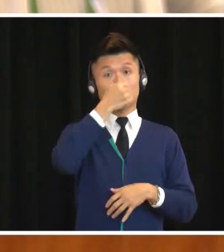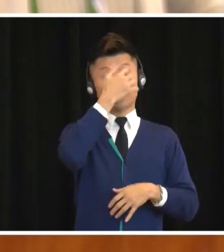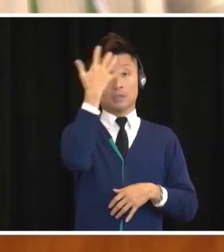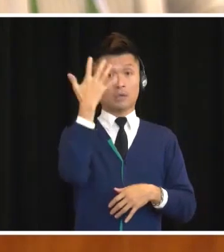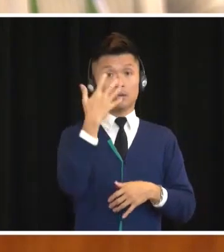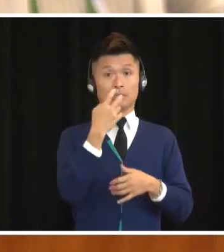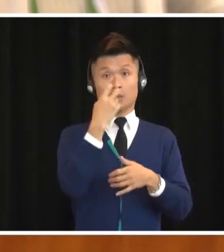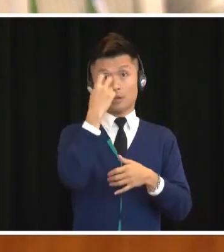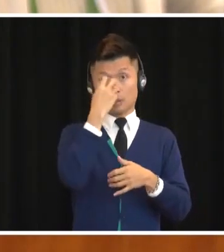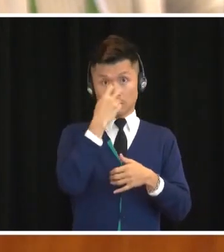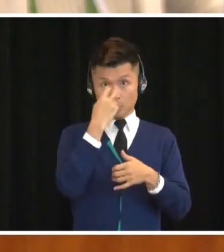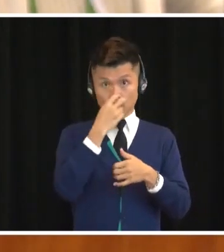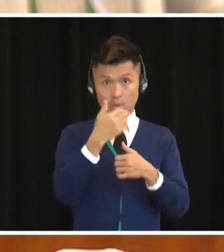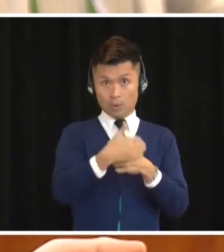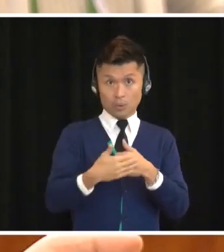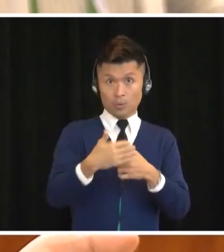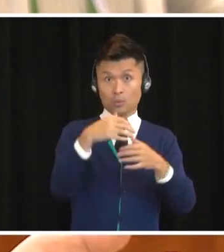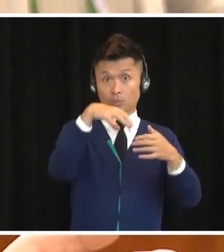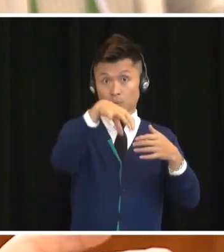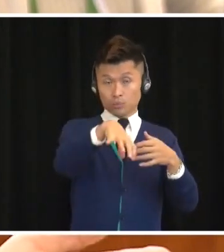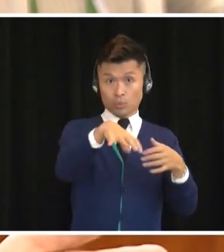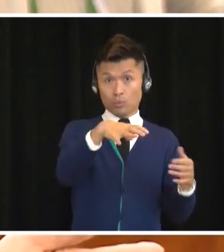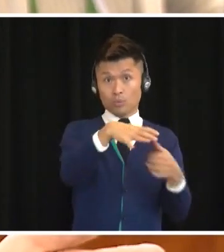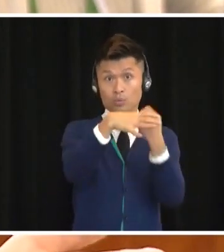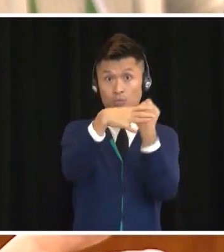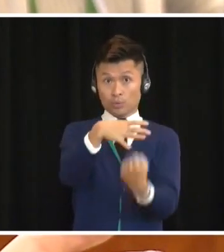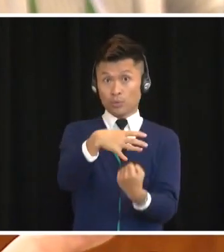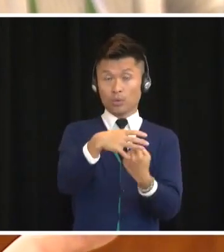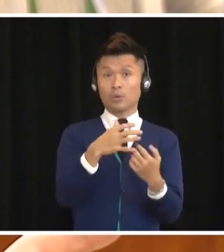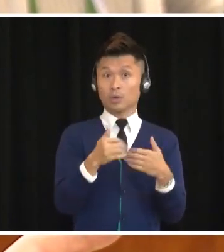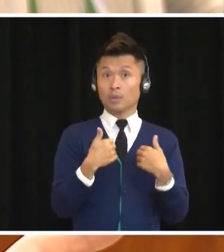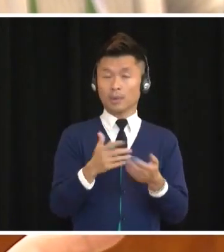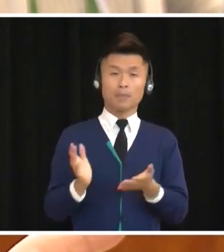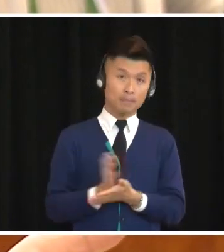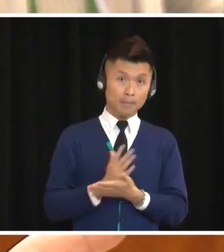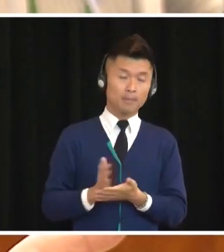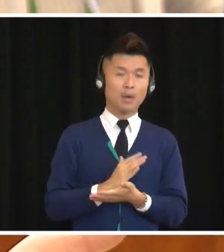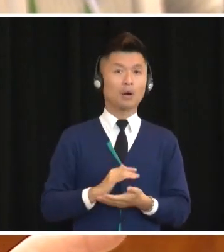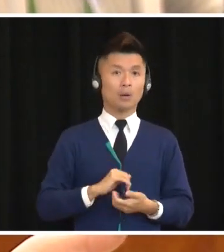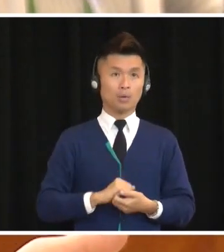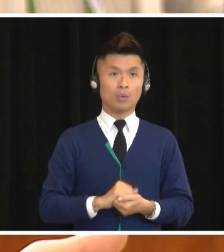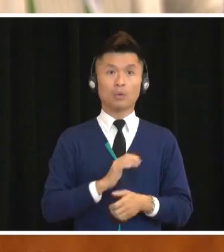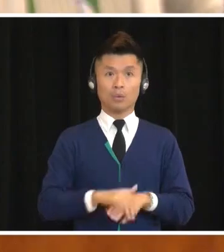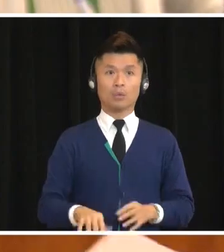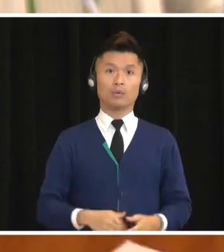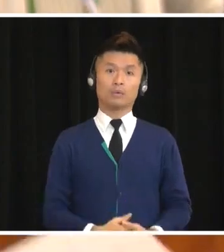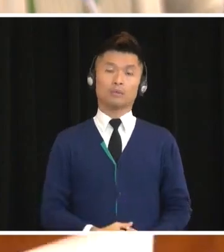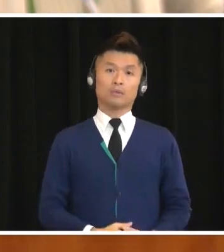to extend the detention is needed or is necessary.